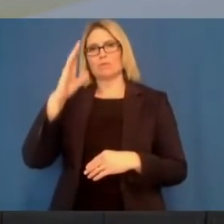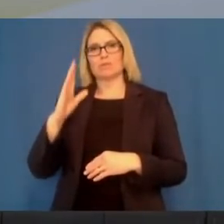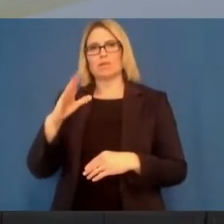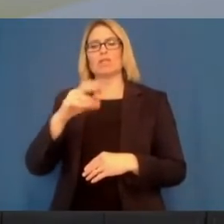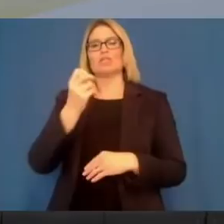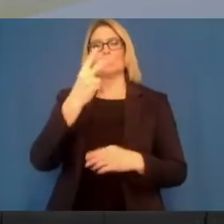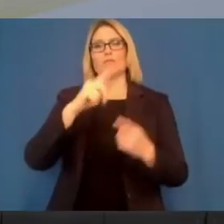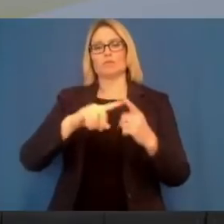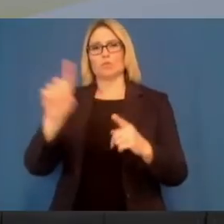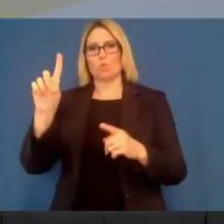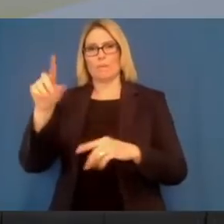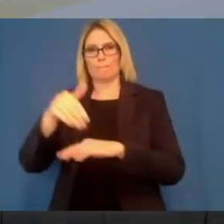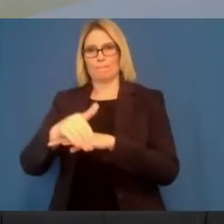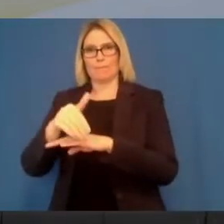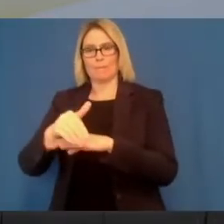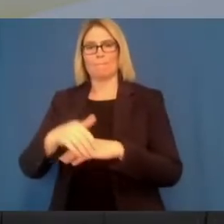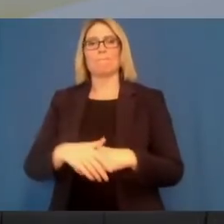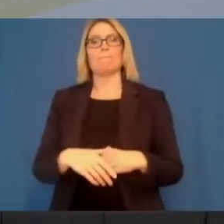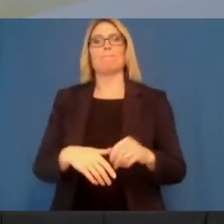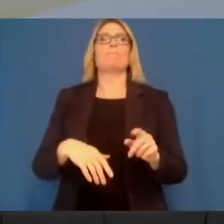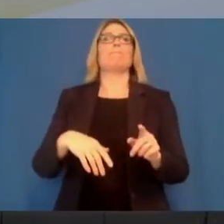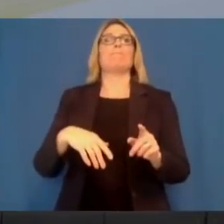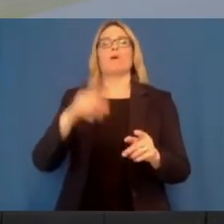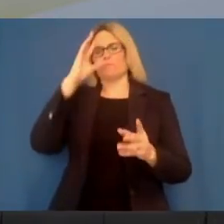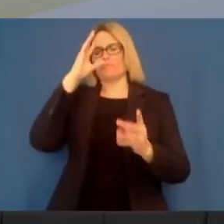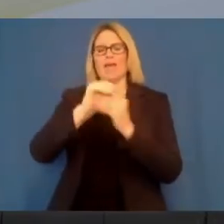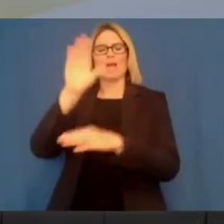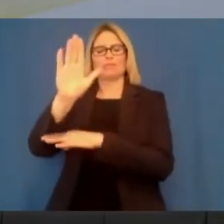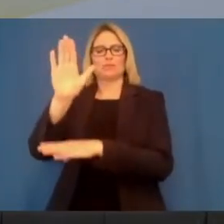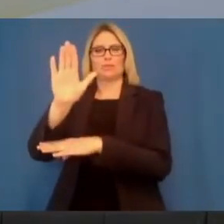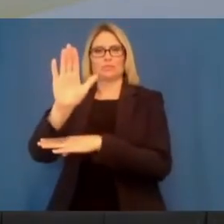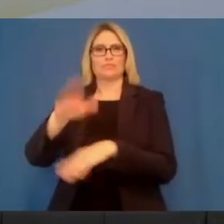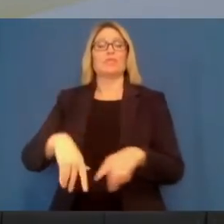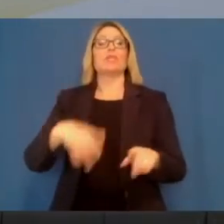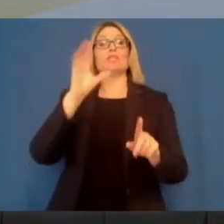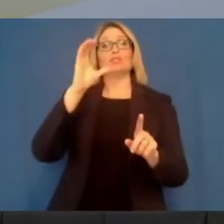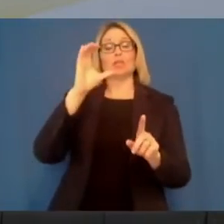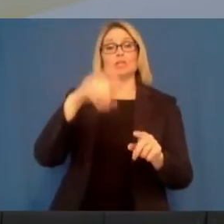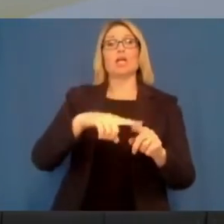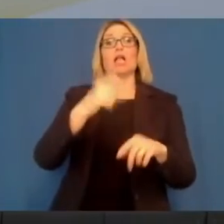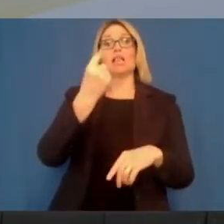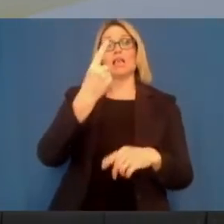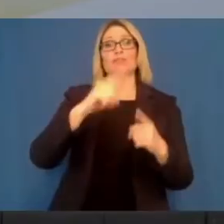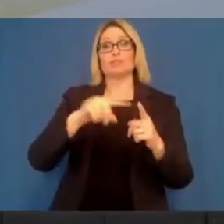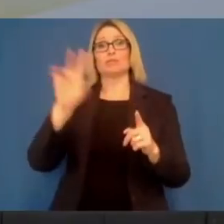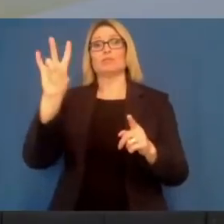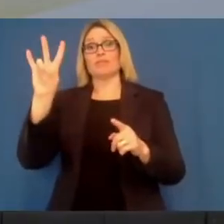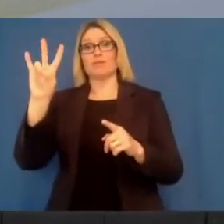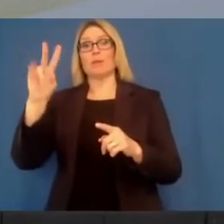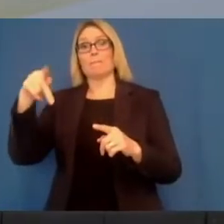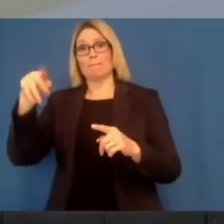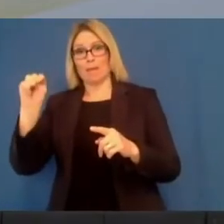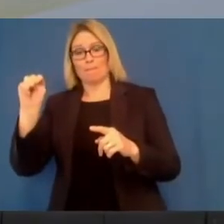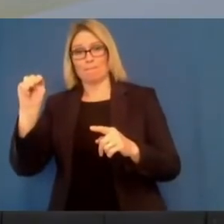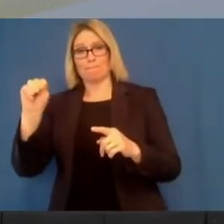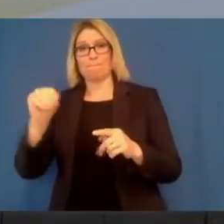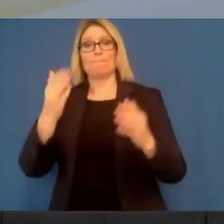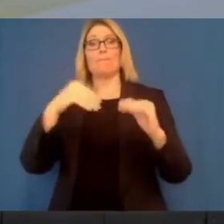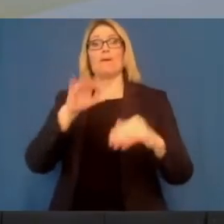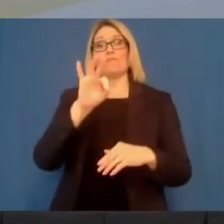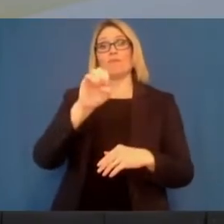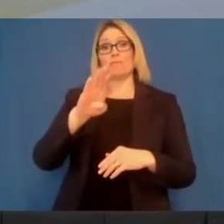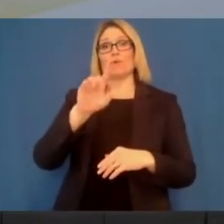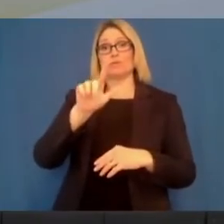1 p.m. February 26th, Taste of India in Charlottetown, between 11 a.m. and 7 p.m. And February